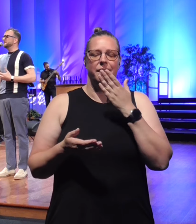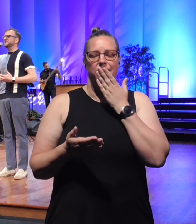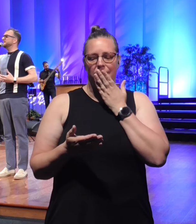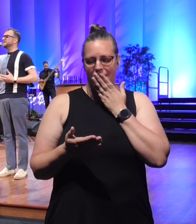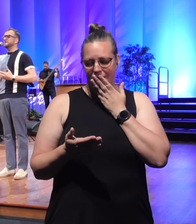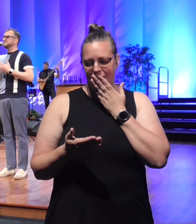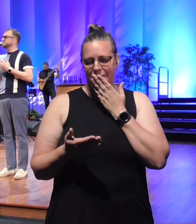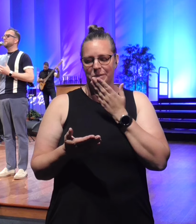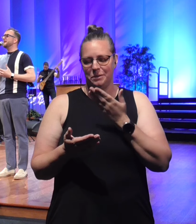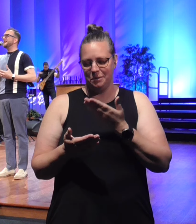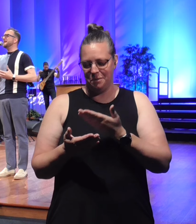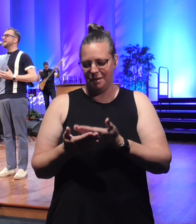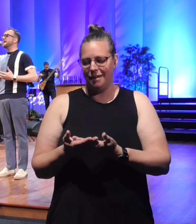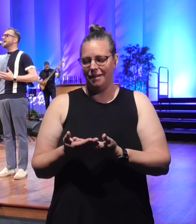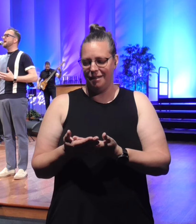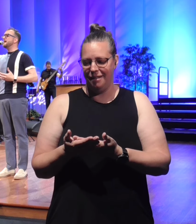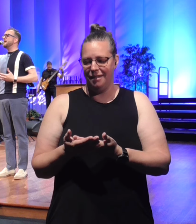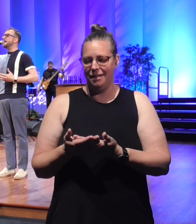It is